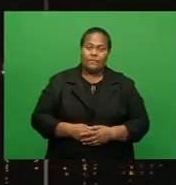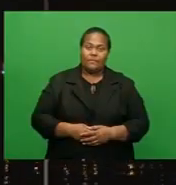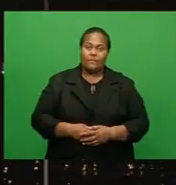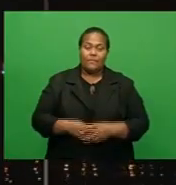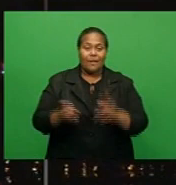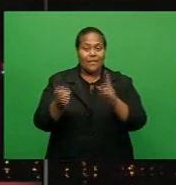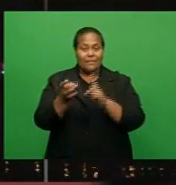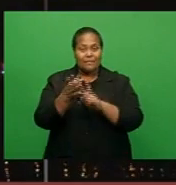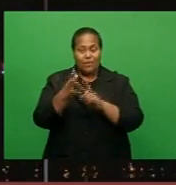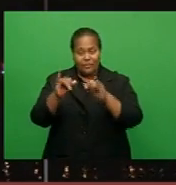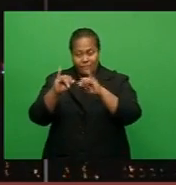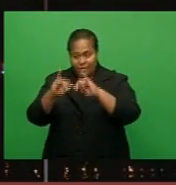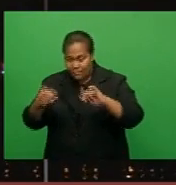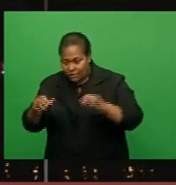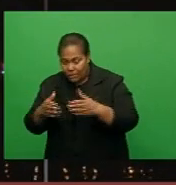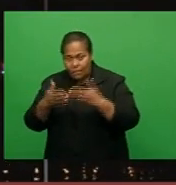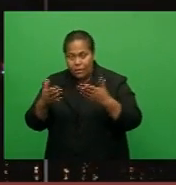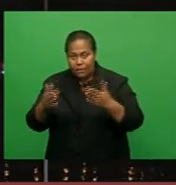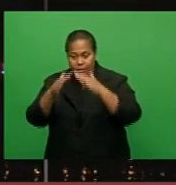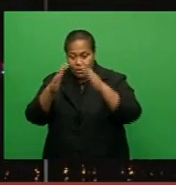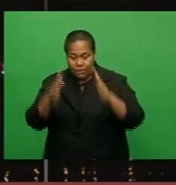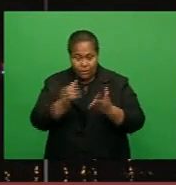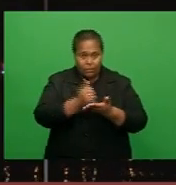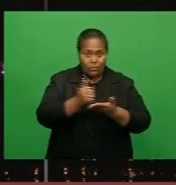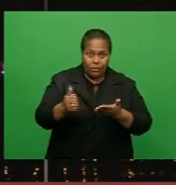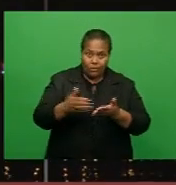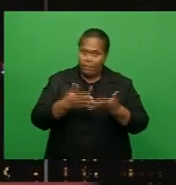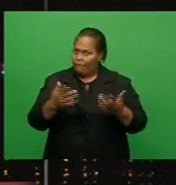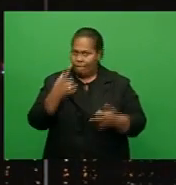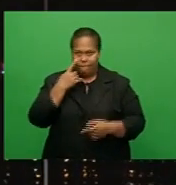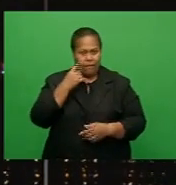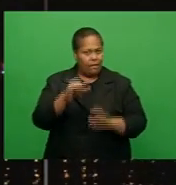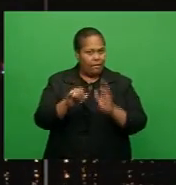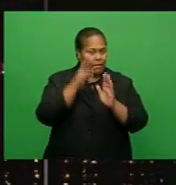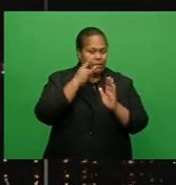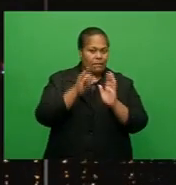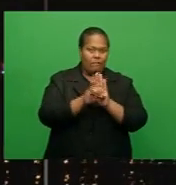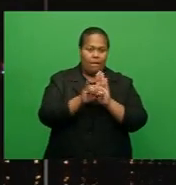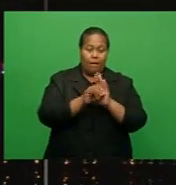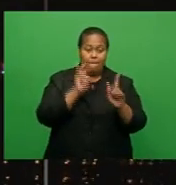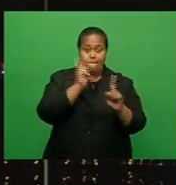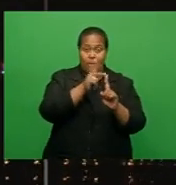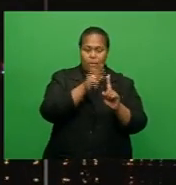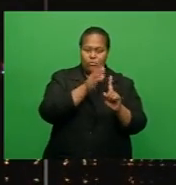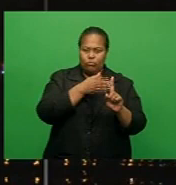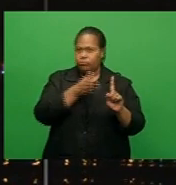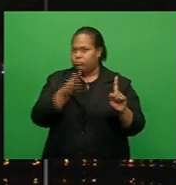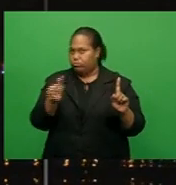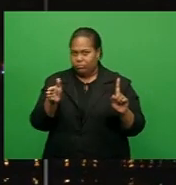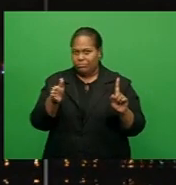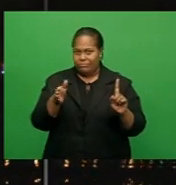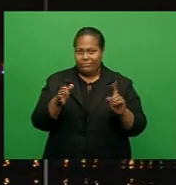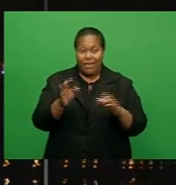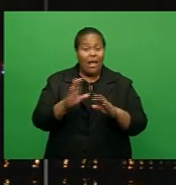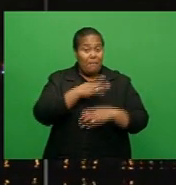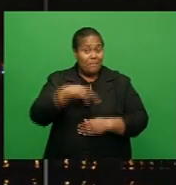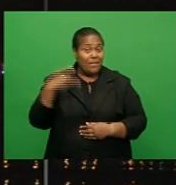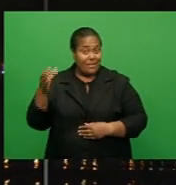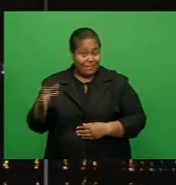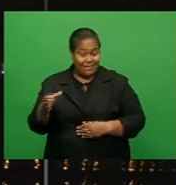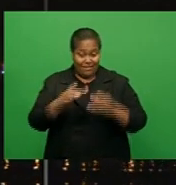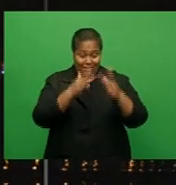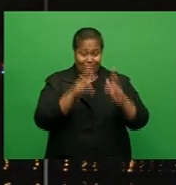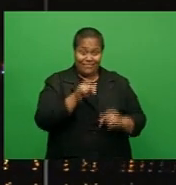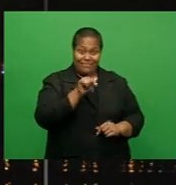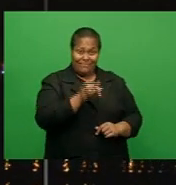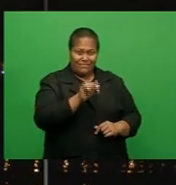A special investigation into the Housing Authority has found that it has lost its purpose. Housing Minister Pramila Kumar has today made